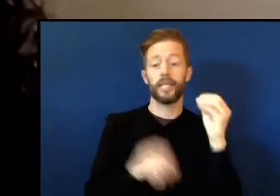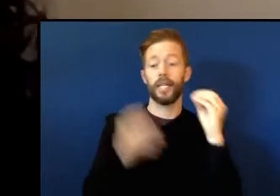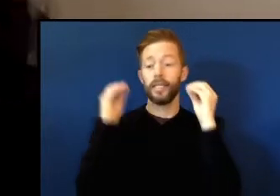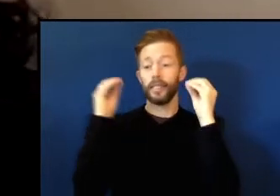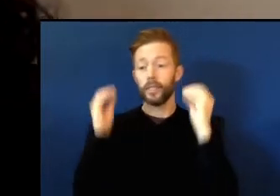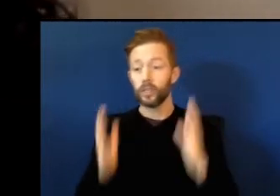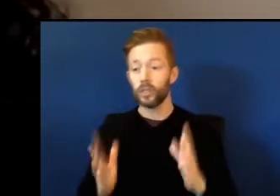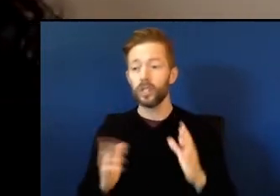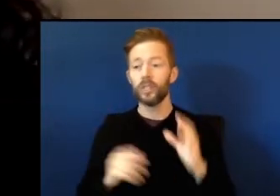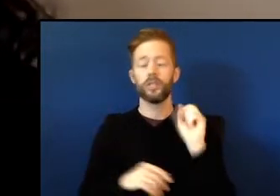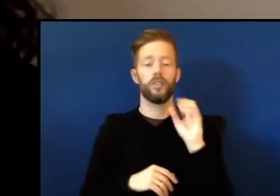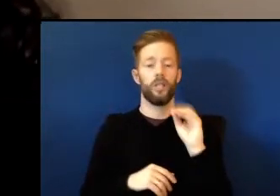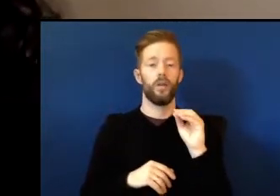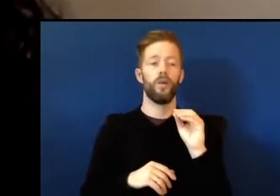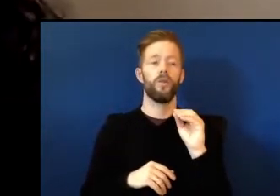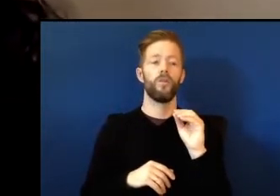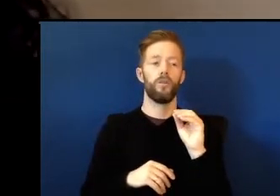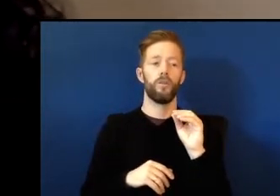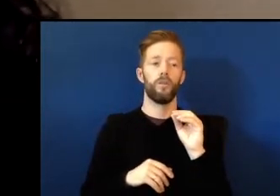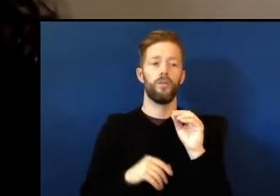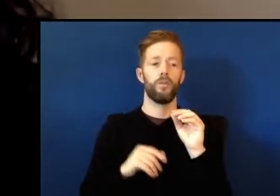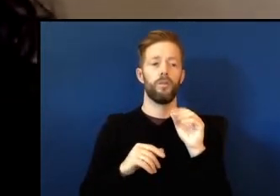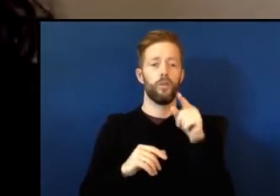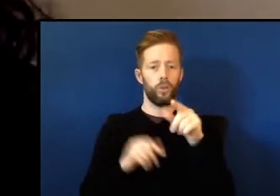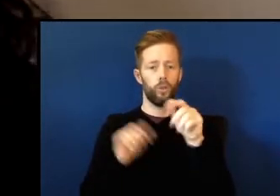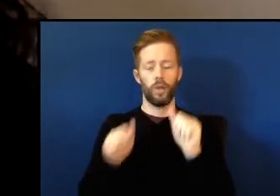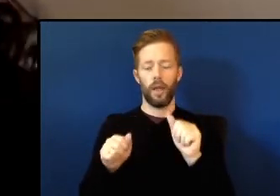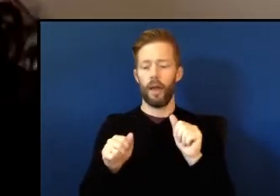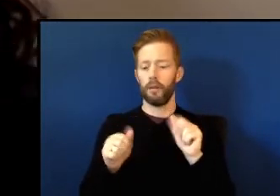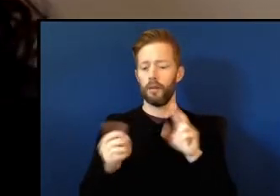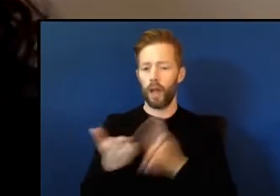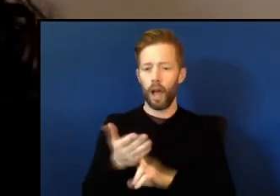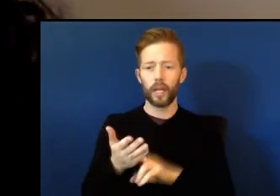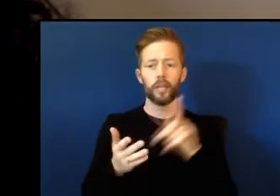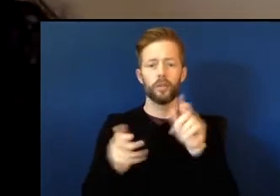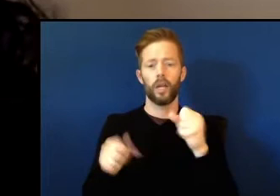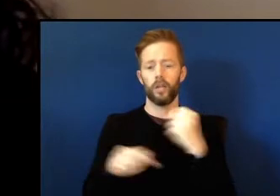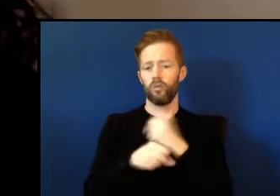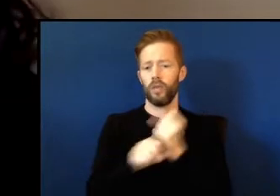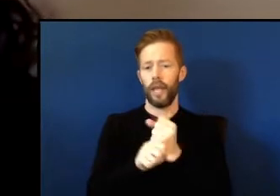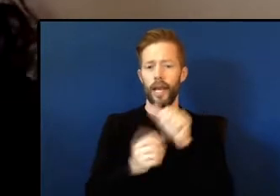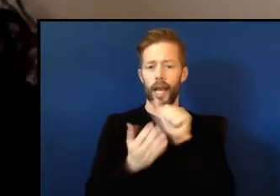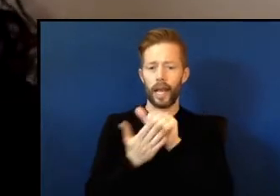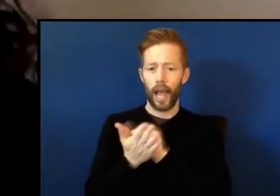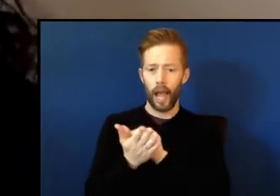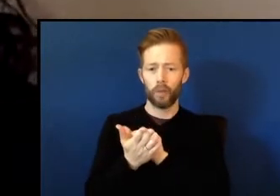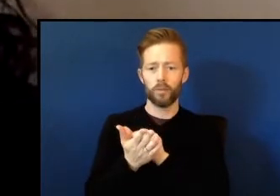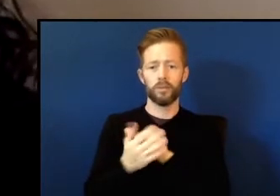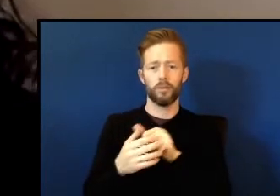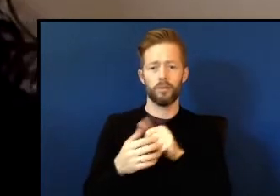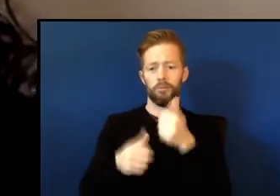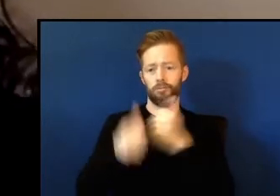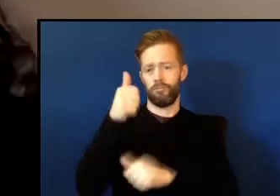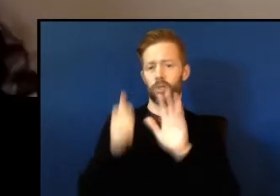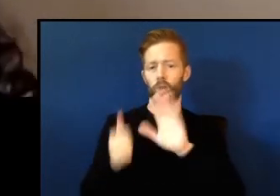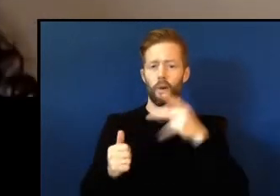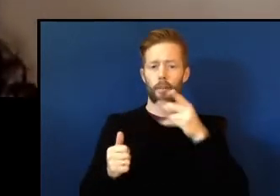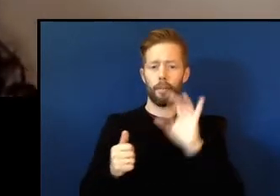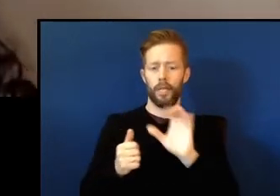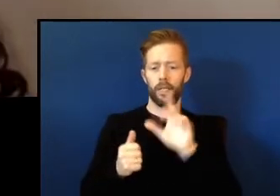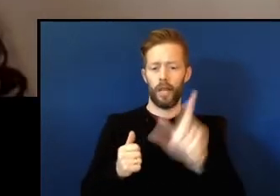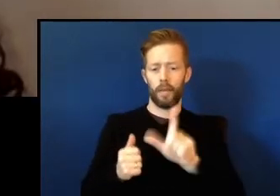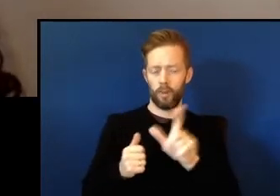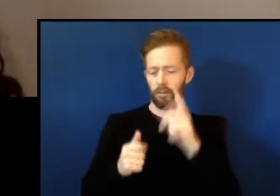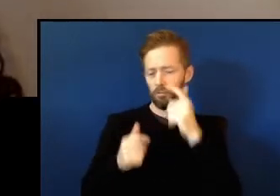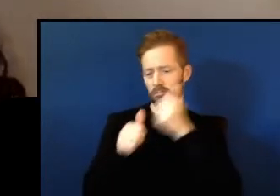teachers. So it can be, you can log in, you can create an account through your public library